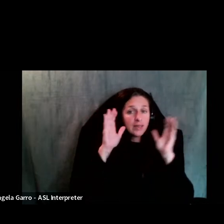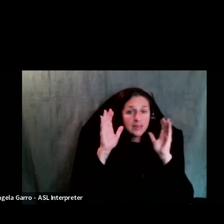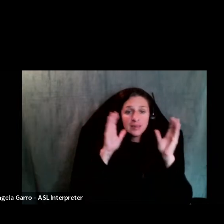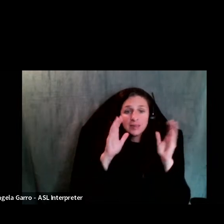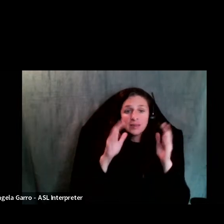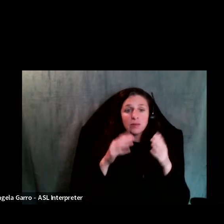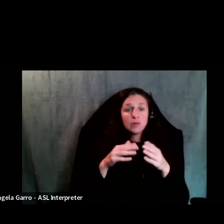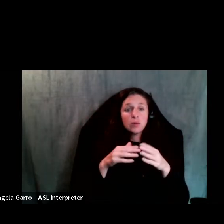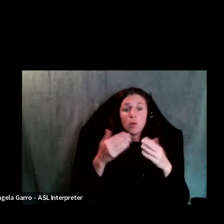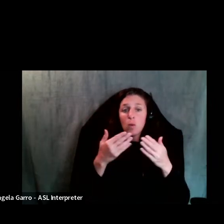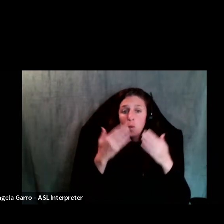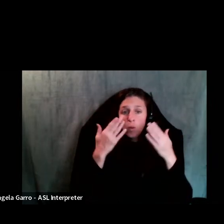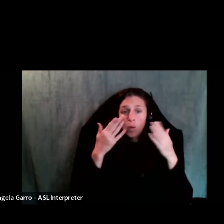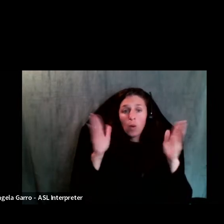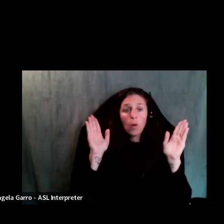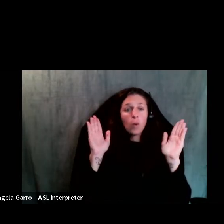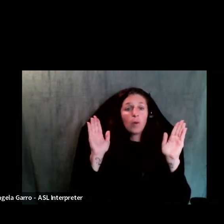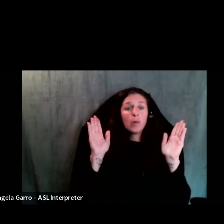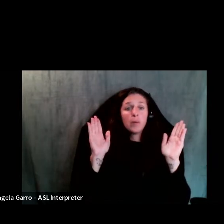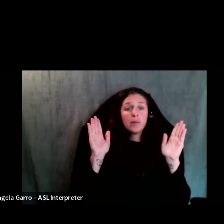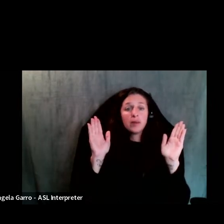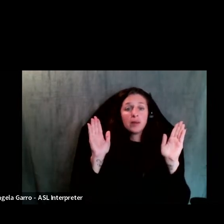to be open to